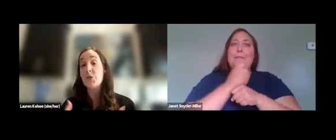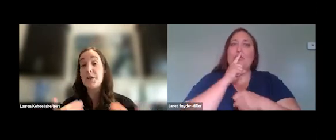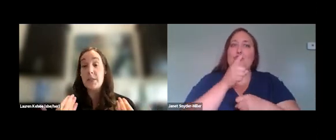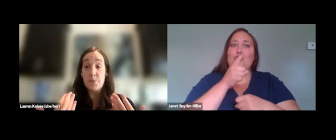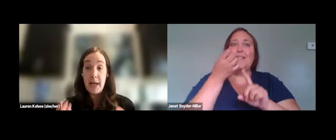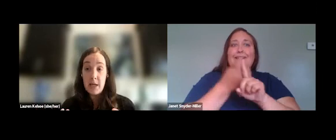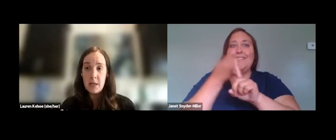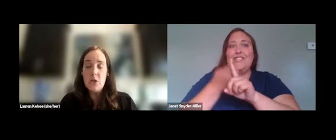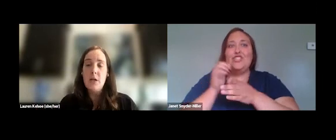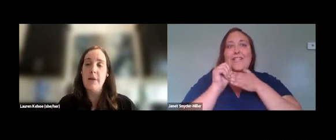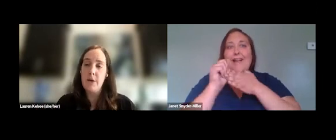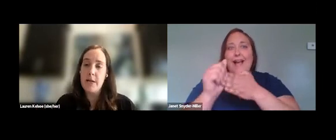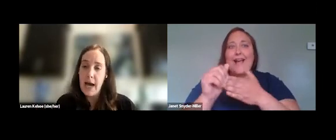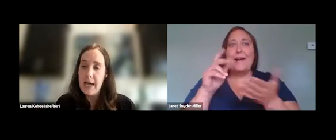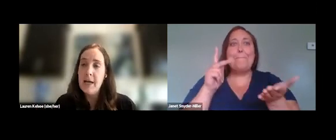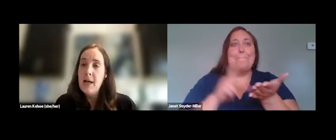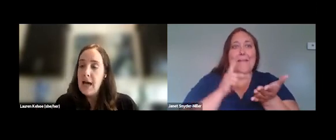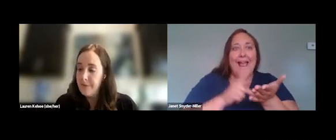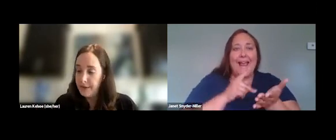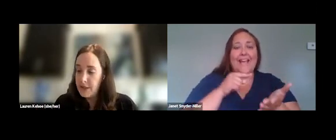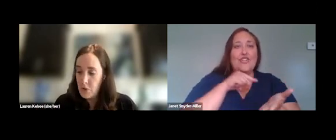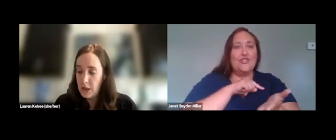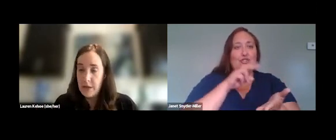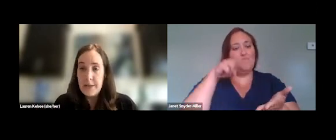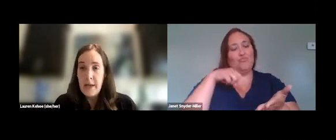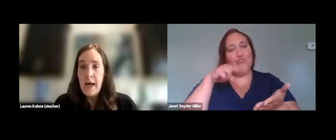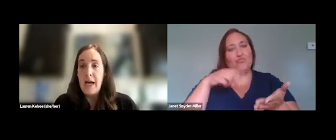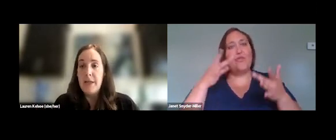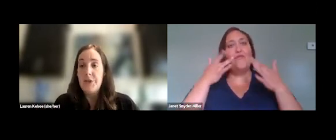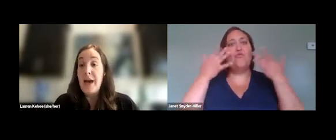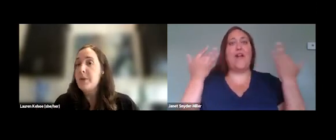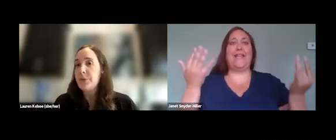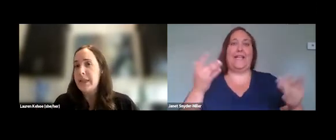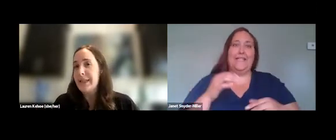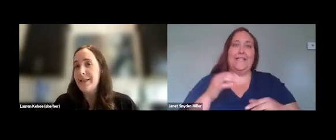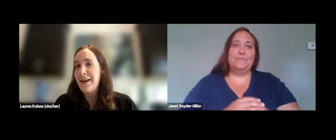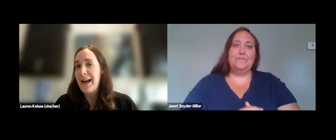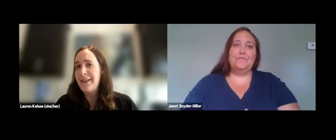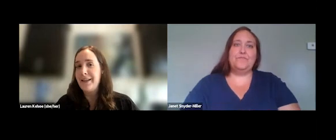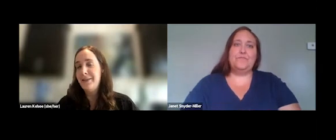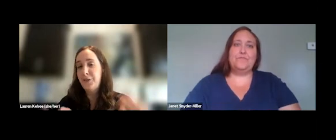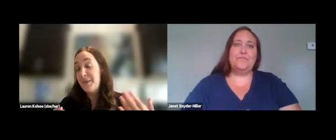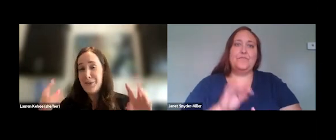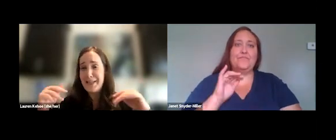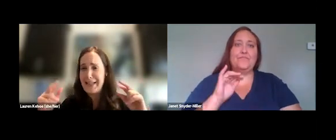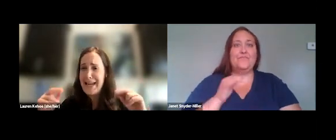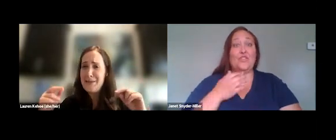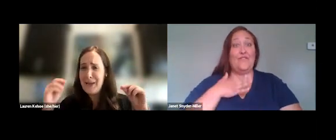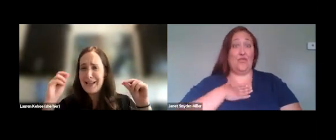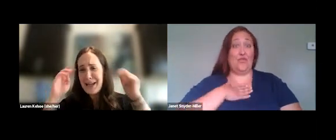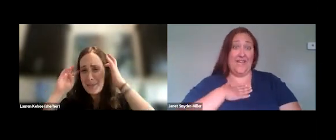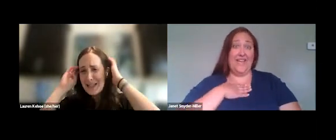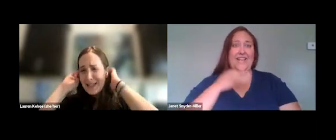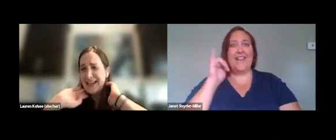guide, as well as each page of every guide, had friendly URLs. And so that was really, I think for me, it was like a